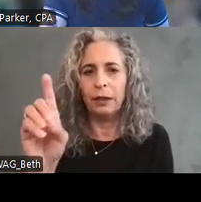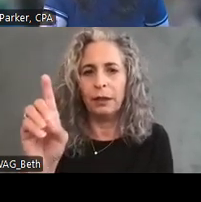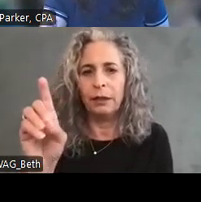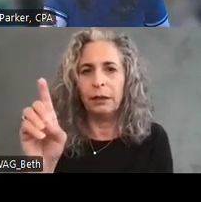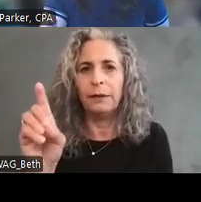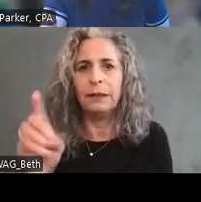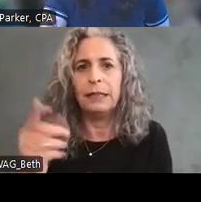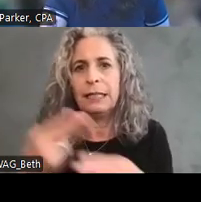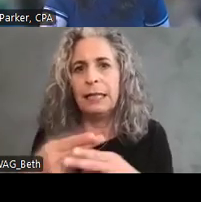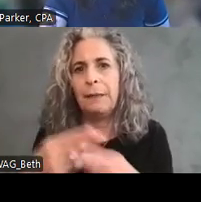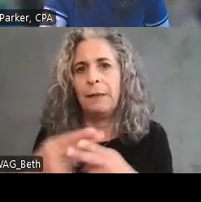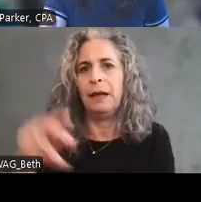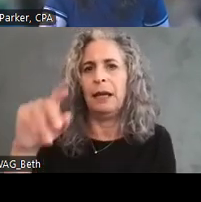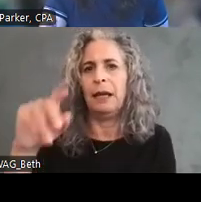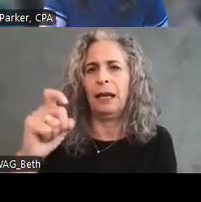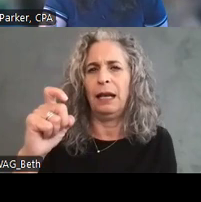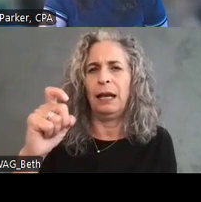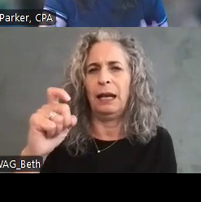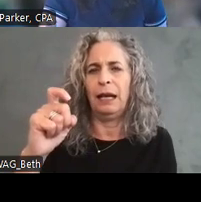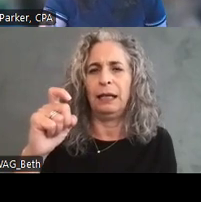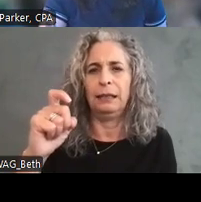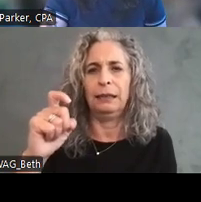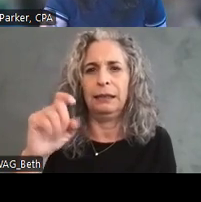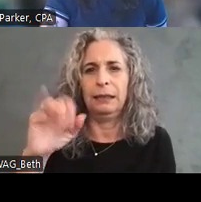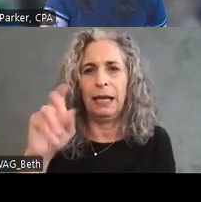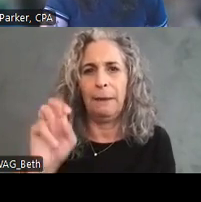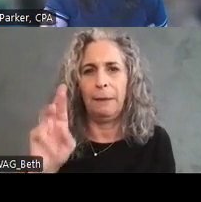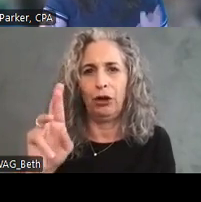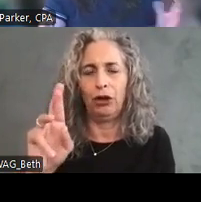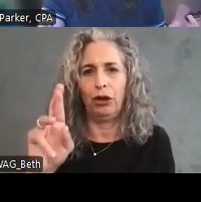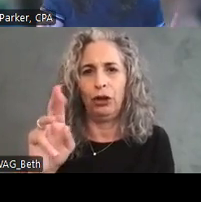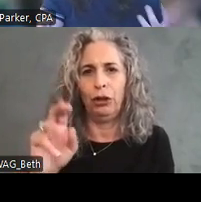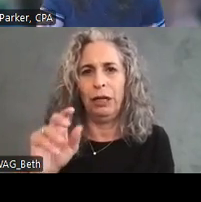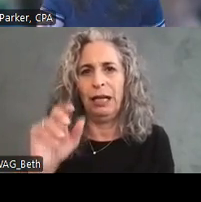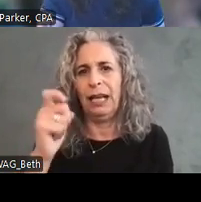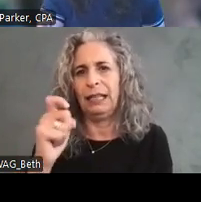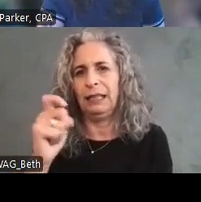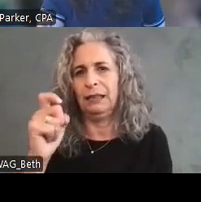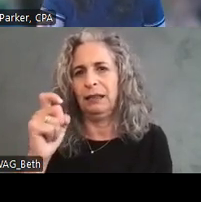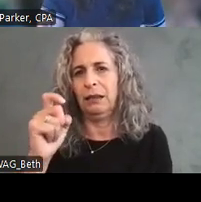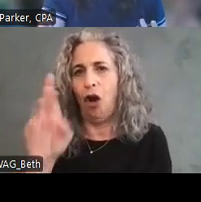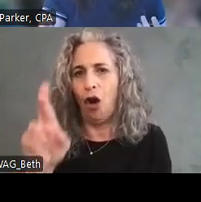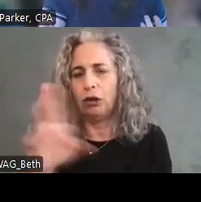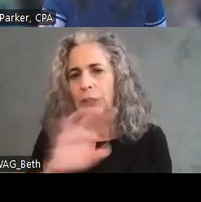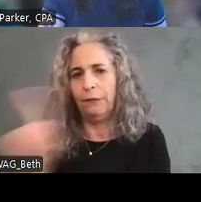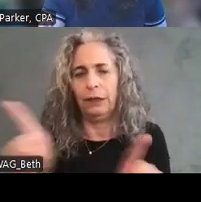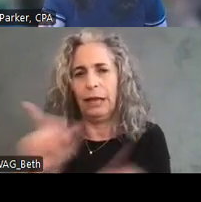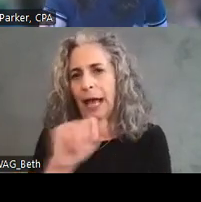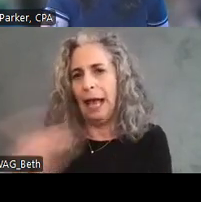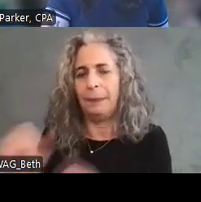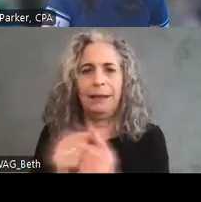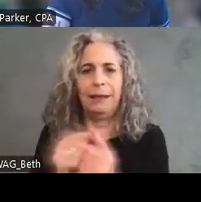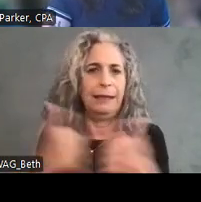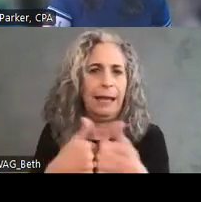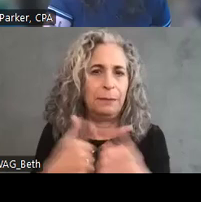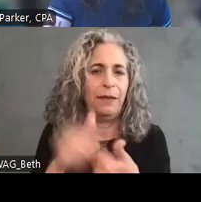Devs, which is a great community for people who are developing for XR in different apps and games, which would be fantastic to